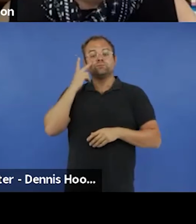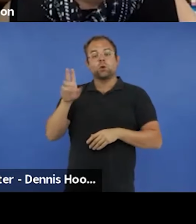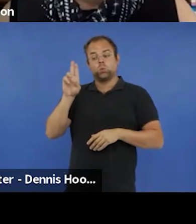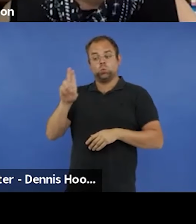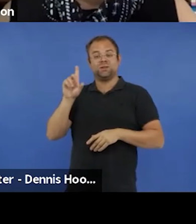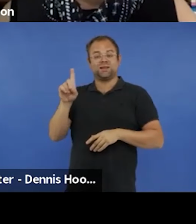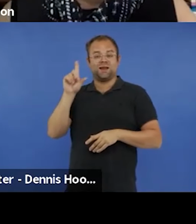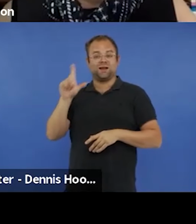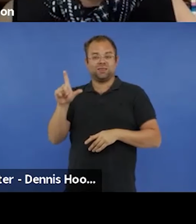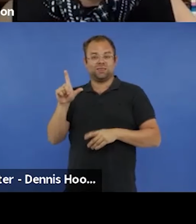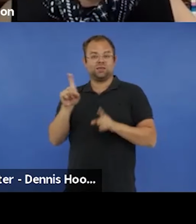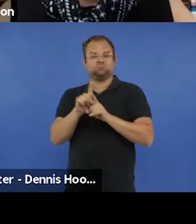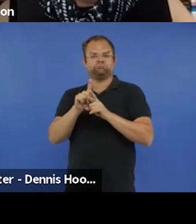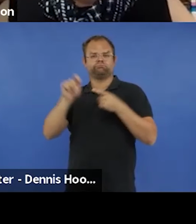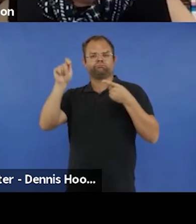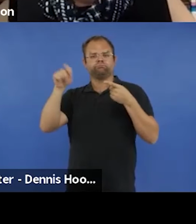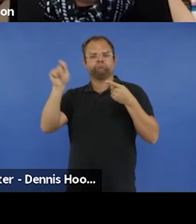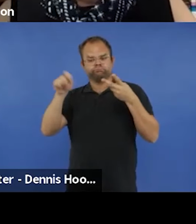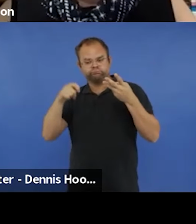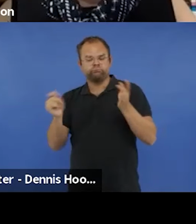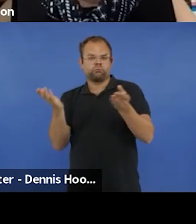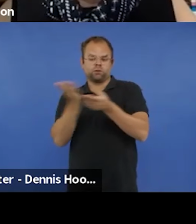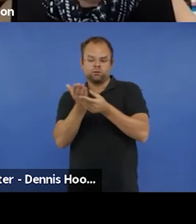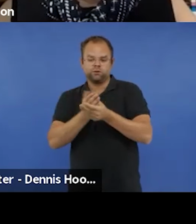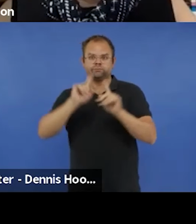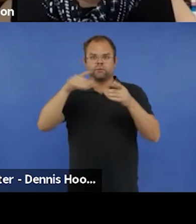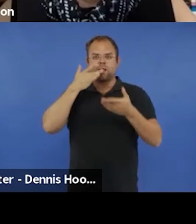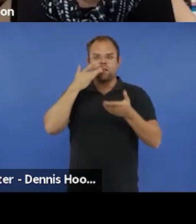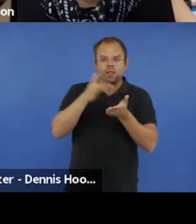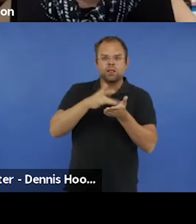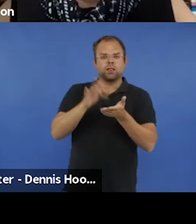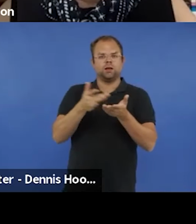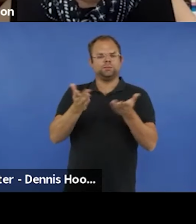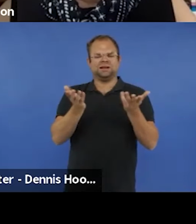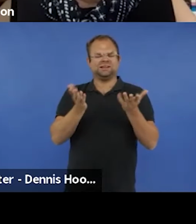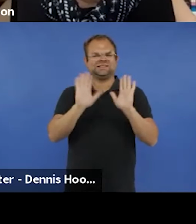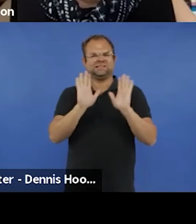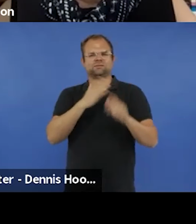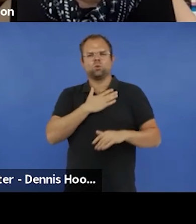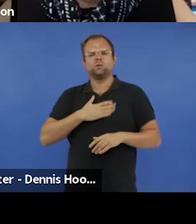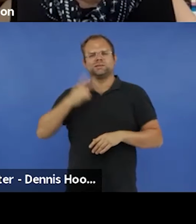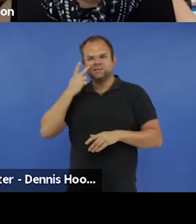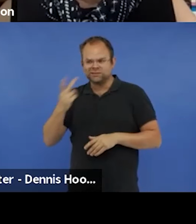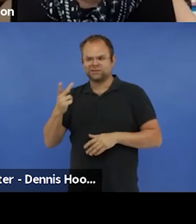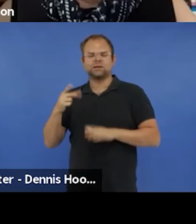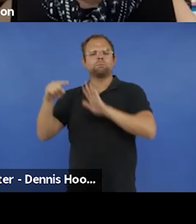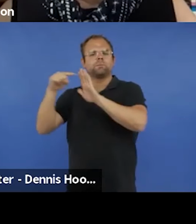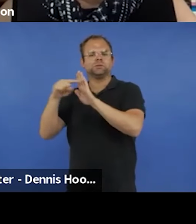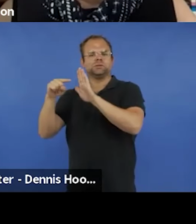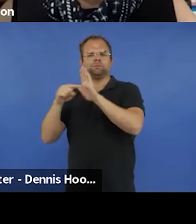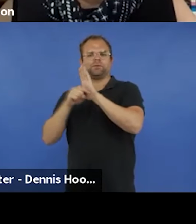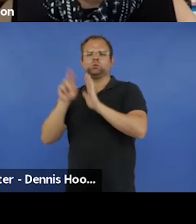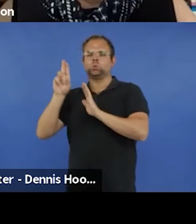principles that we can look at in the context of where we are working, and then support that